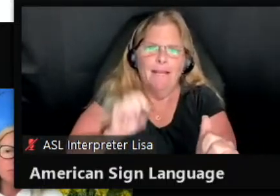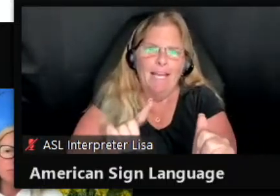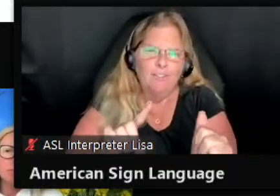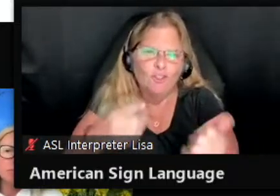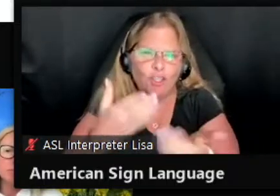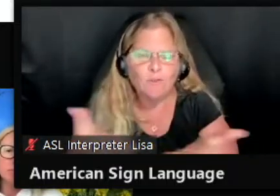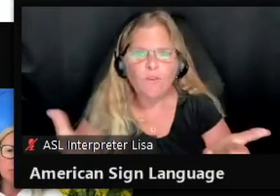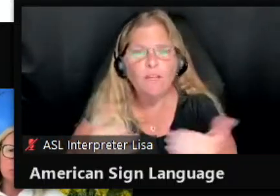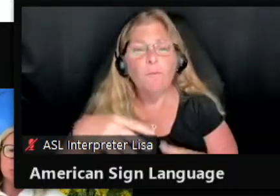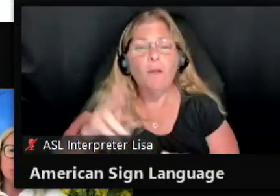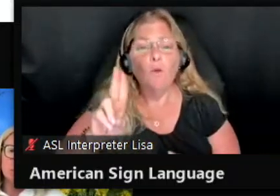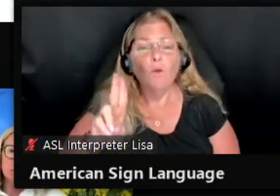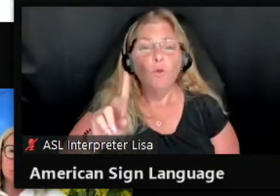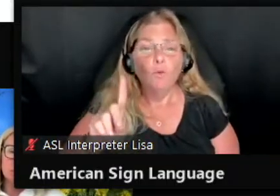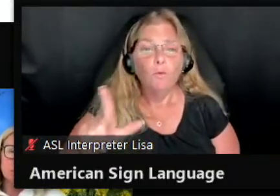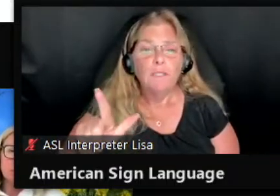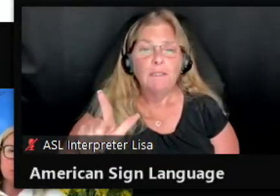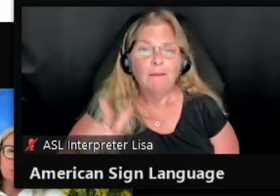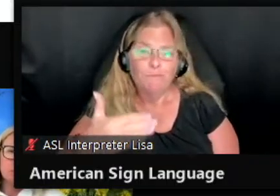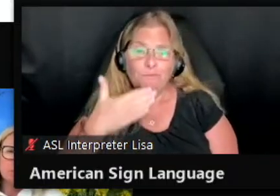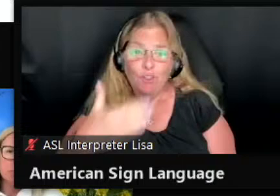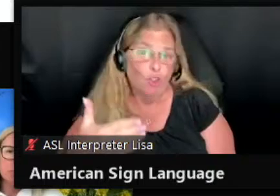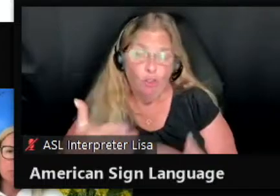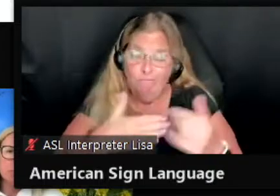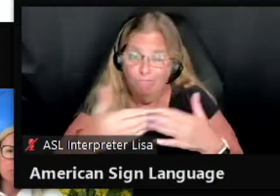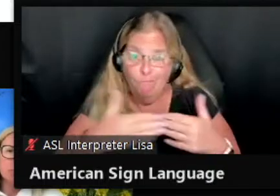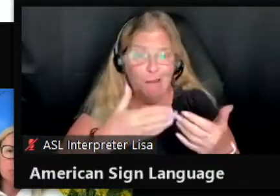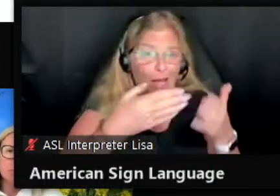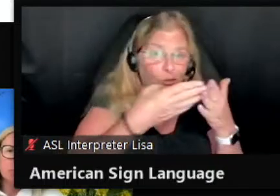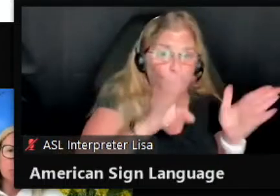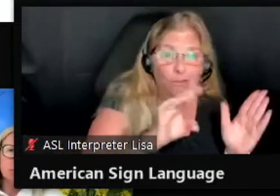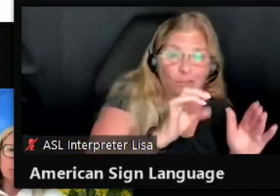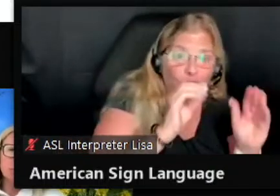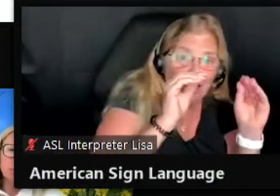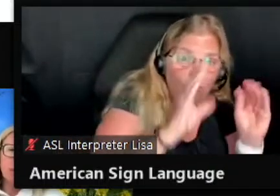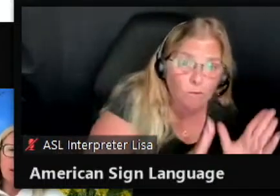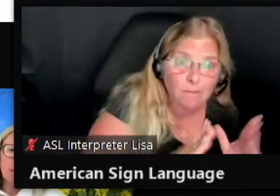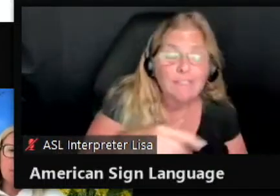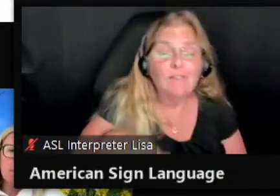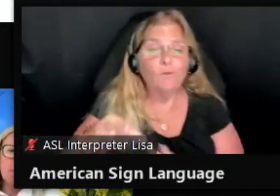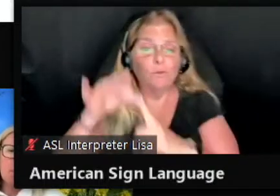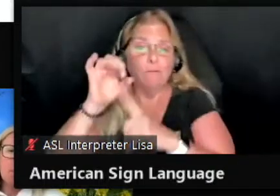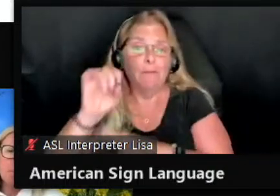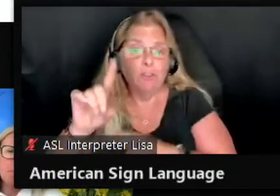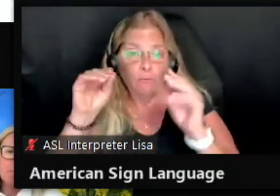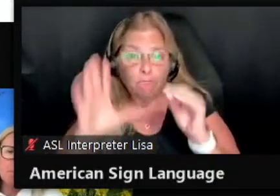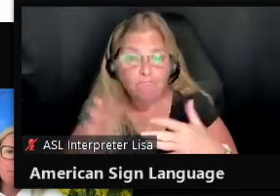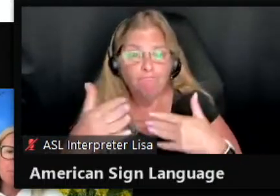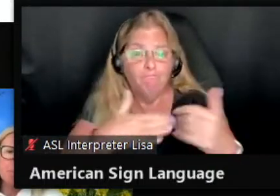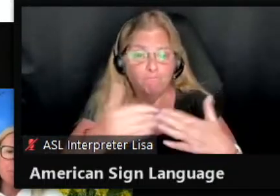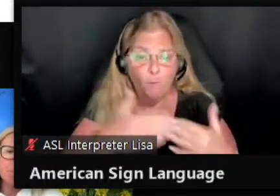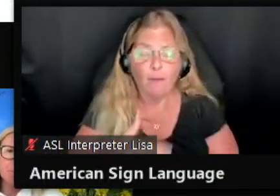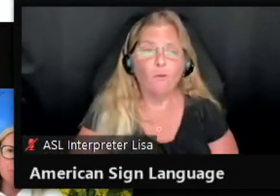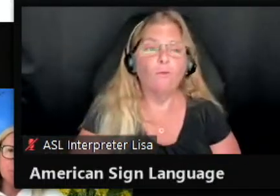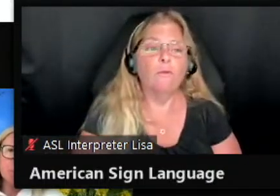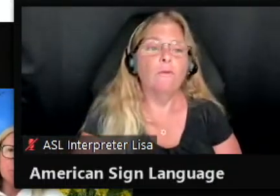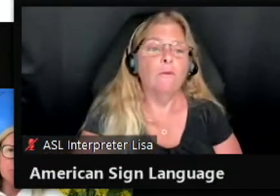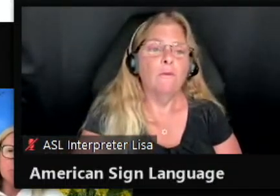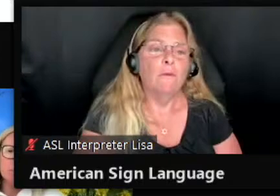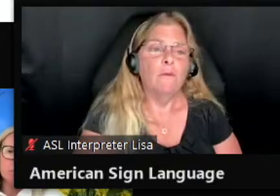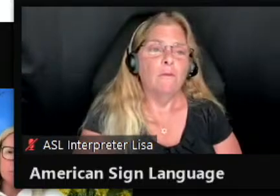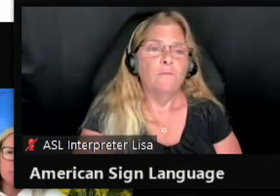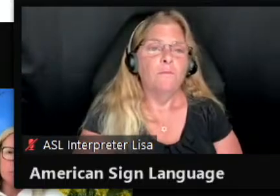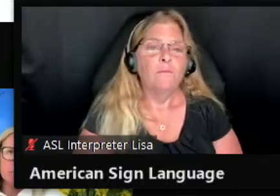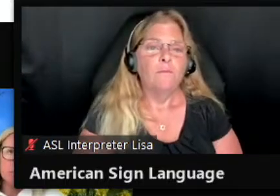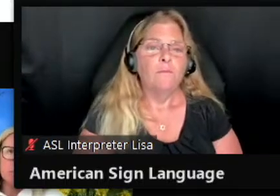that certainly is good for both general ed and special education teachers. But the behavior, training